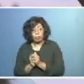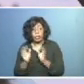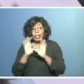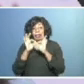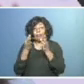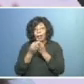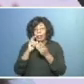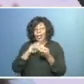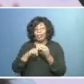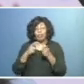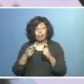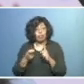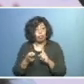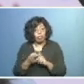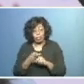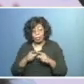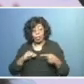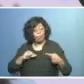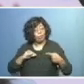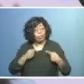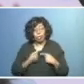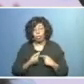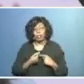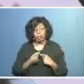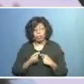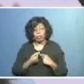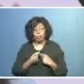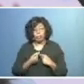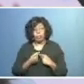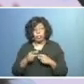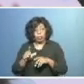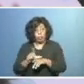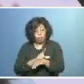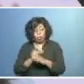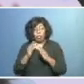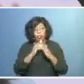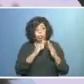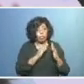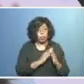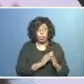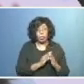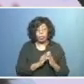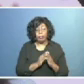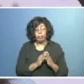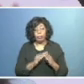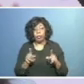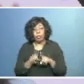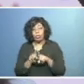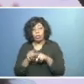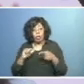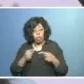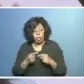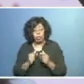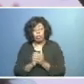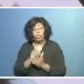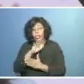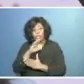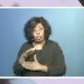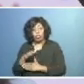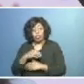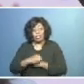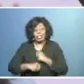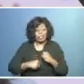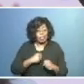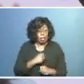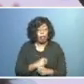and friends are scarred indefinitely. Communities are left vulnerable. Children suffer